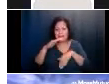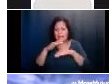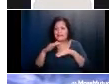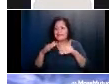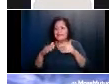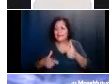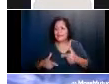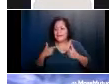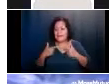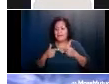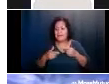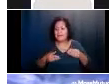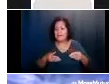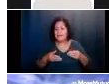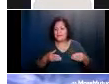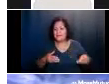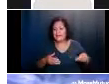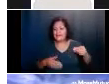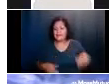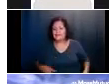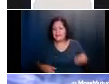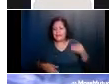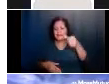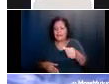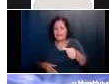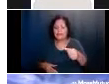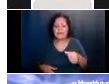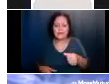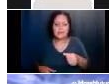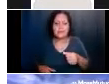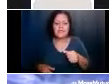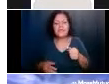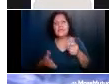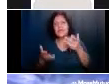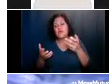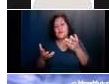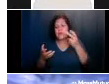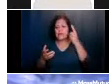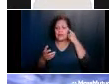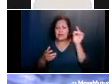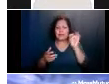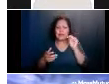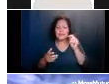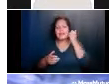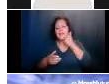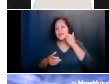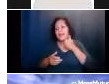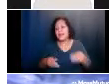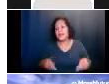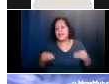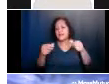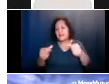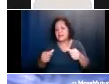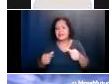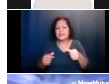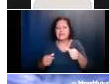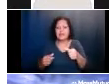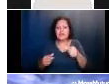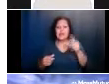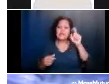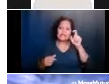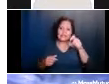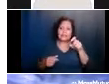expenses. So think of it as day-to-day expenses or necessary expenses for